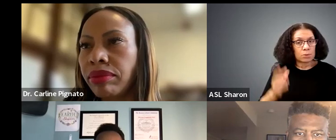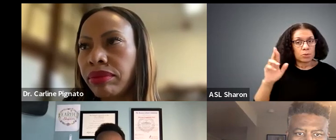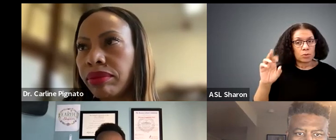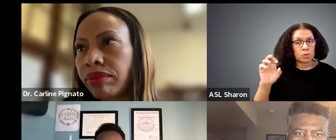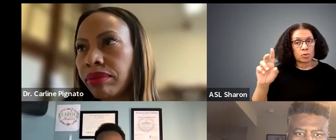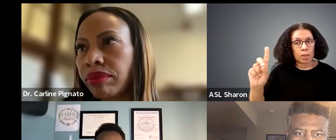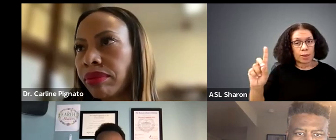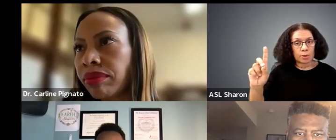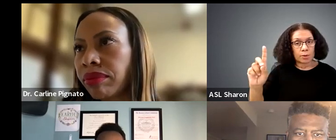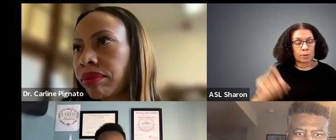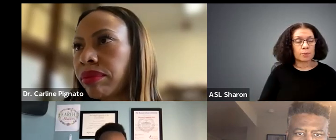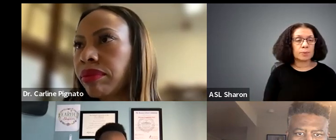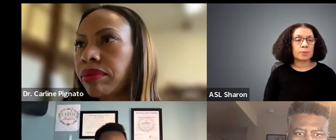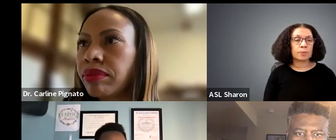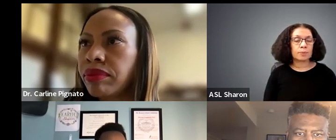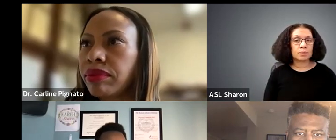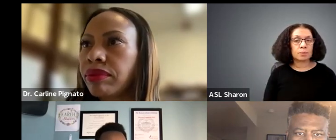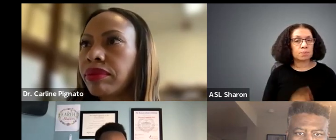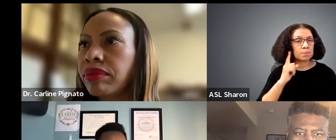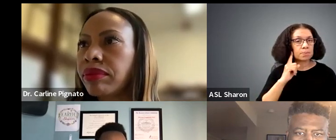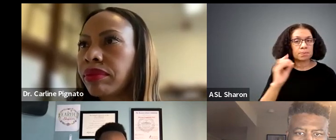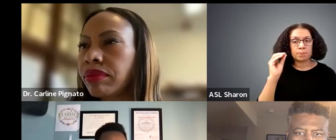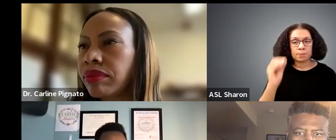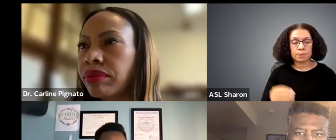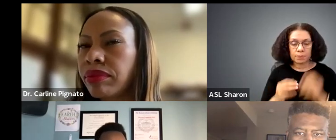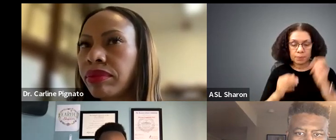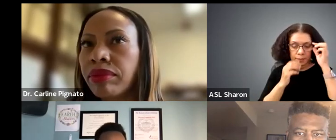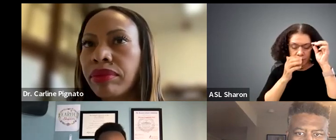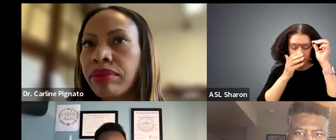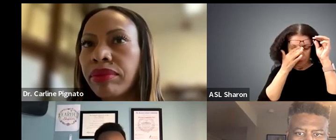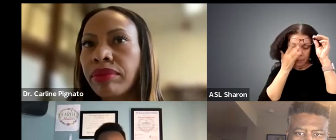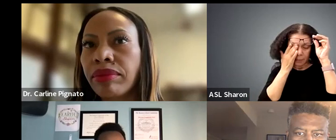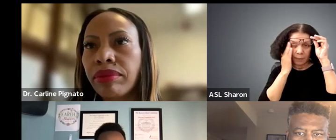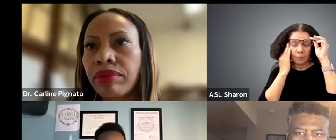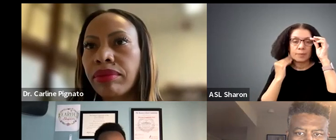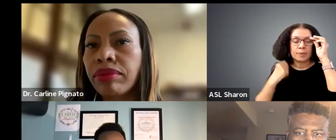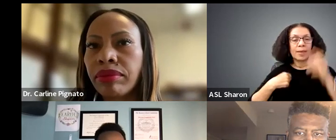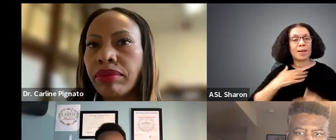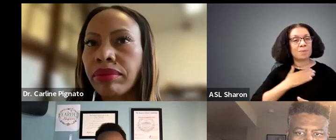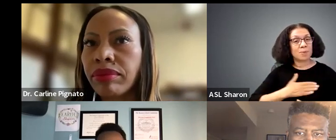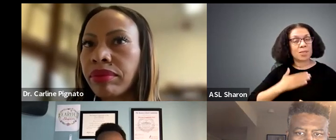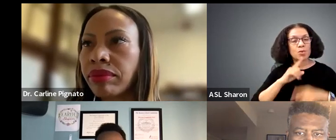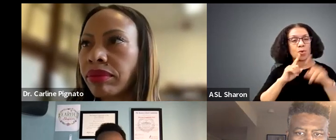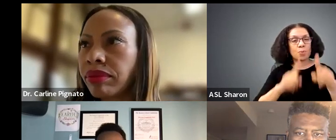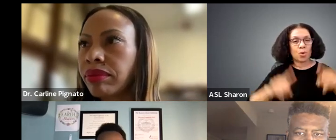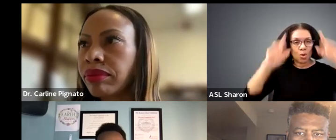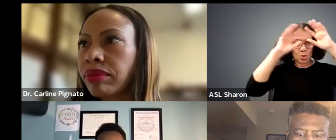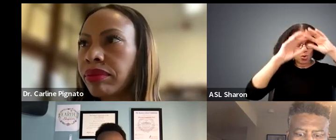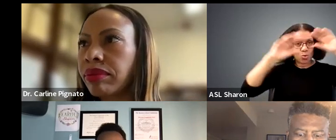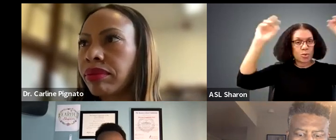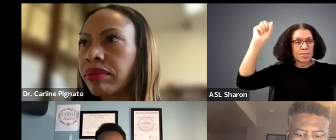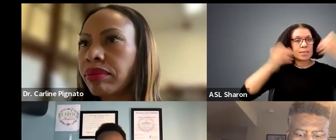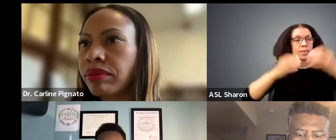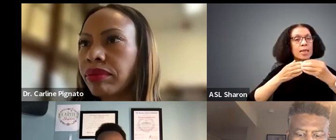Okay, not hearing any. I am pleased to report that the superintendent's